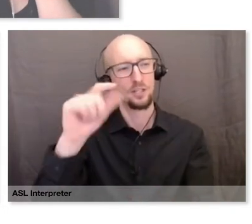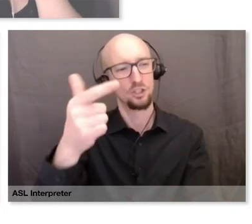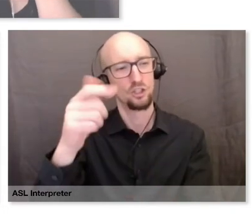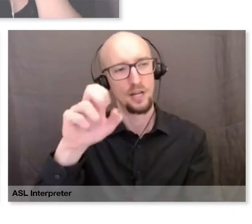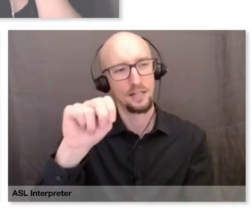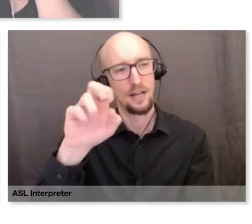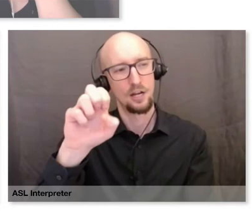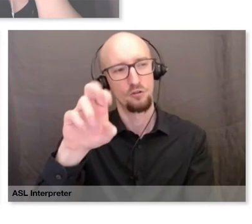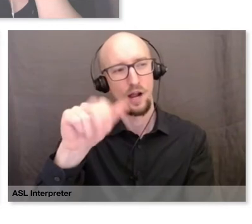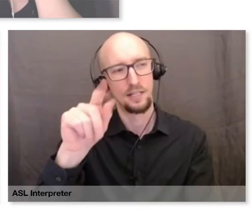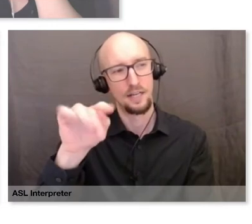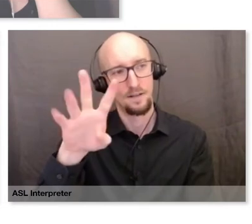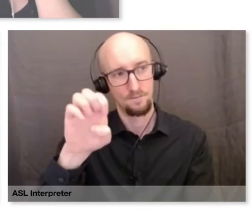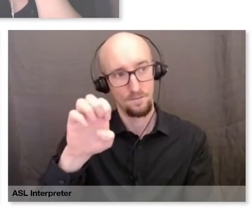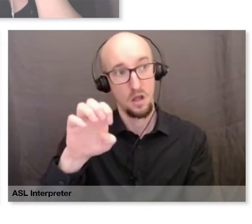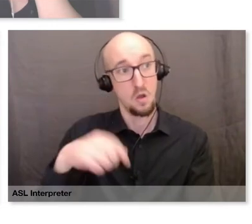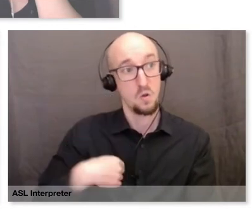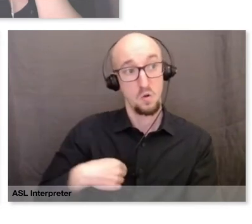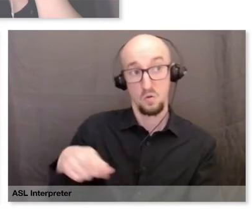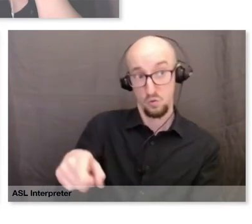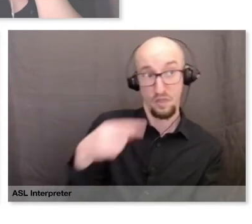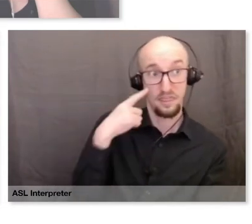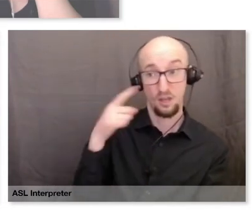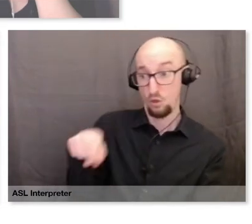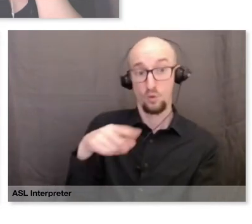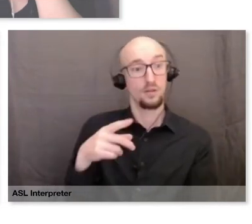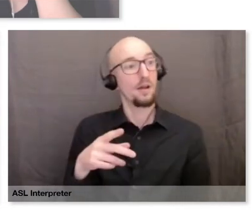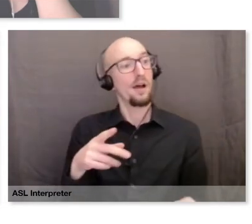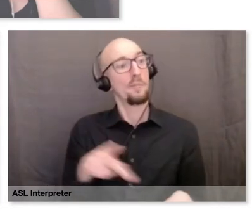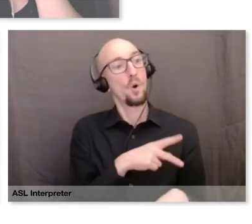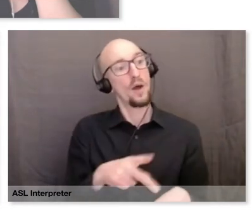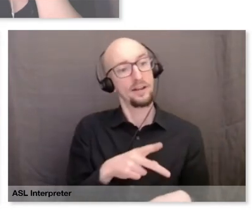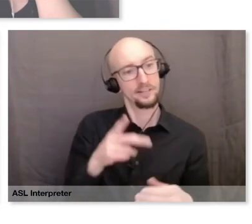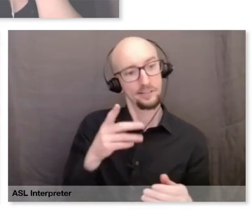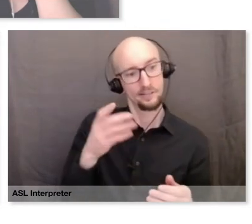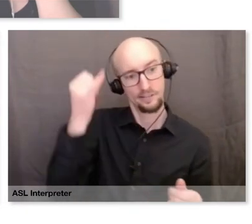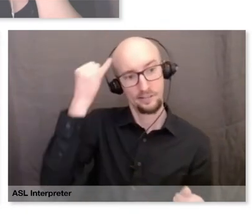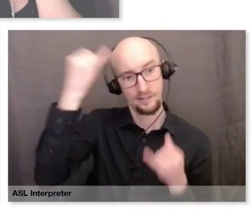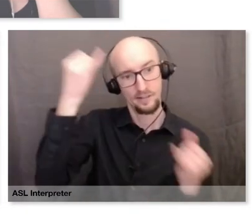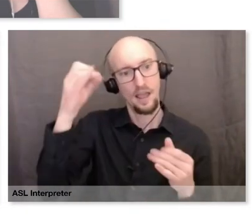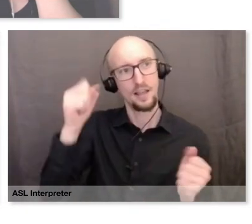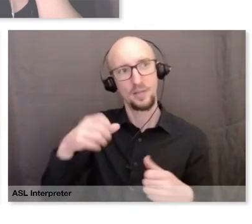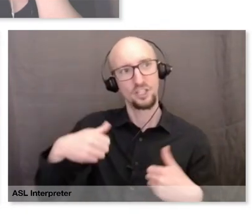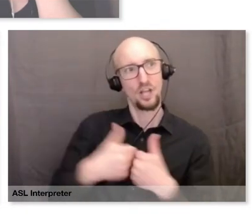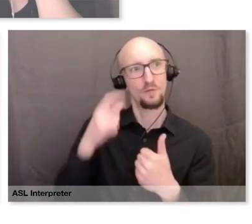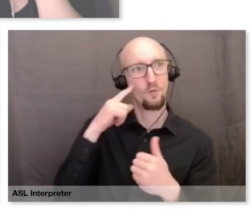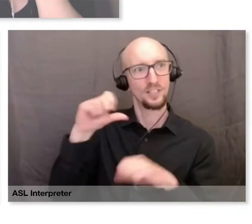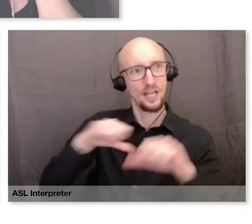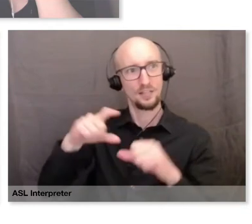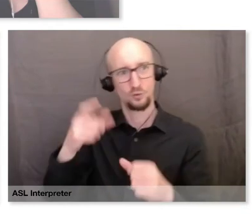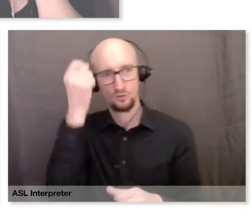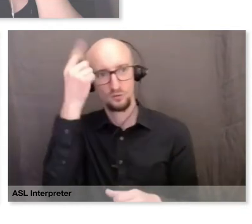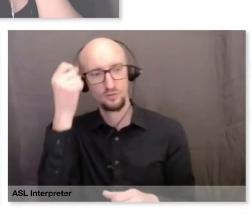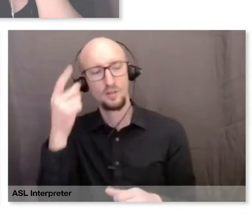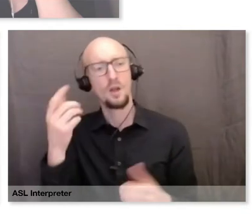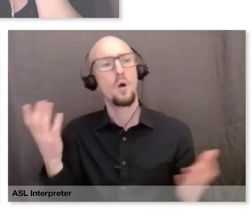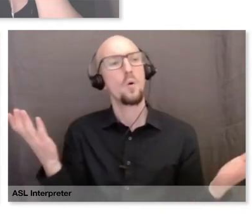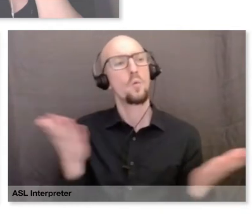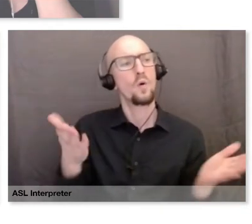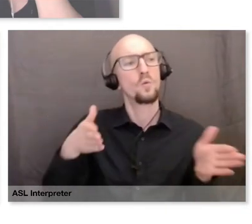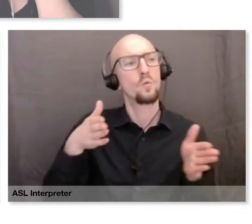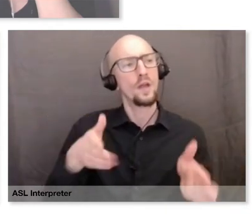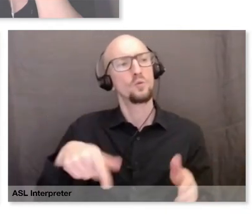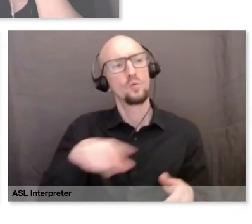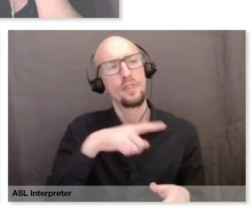poetics be challenging for scientists to grasp? What are your recommendations for young scientists to enhance competence in using